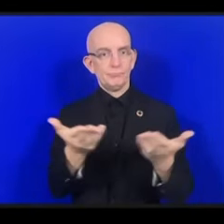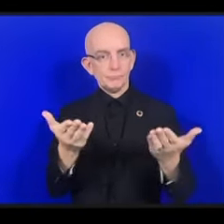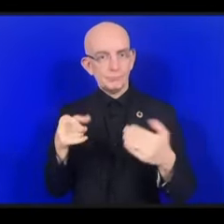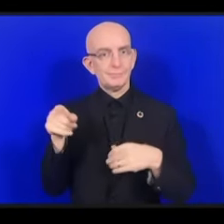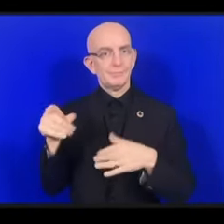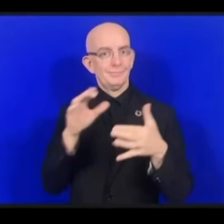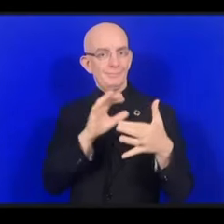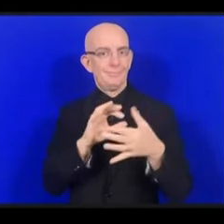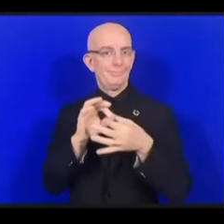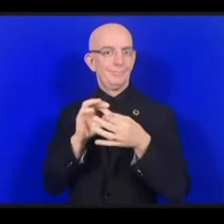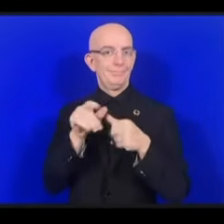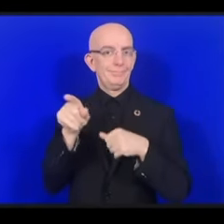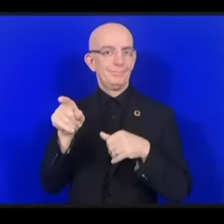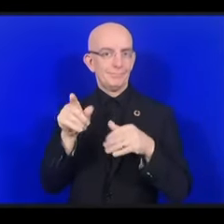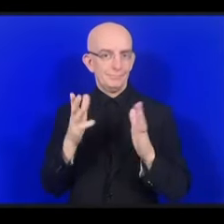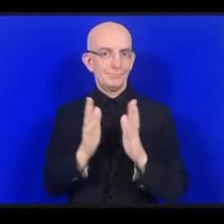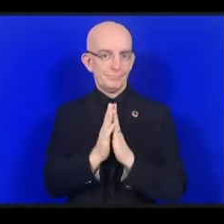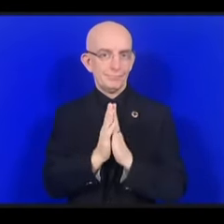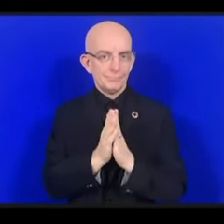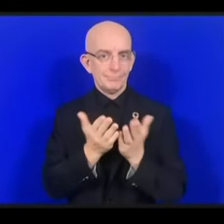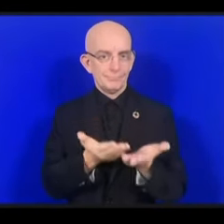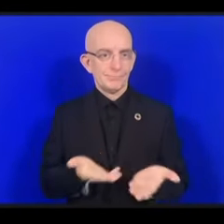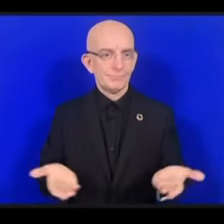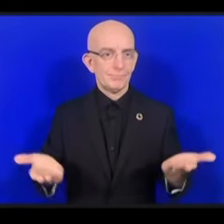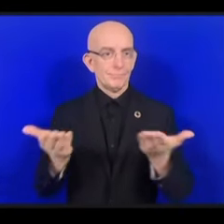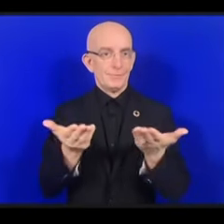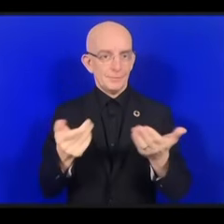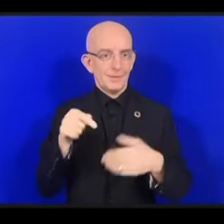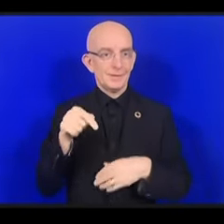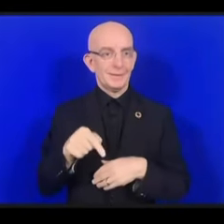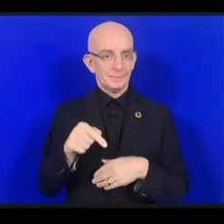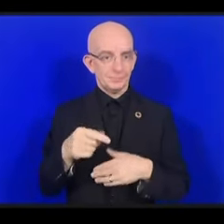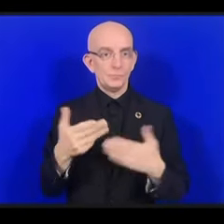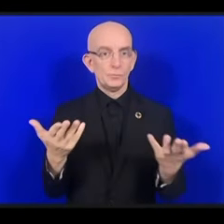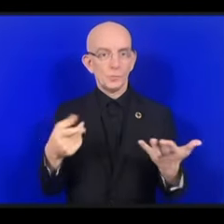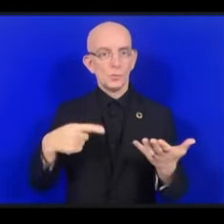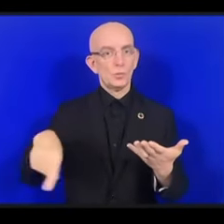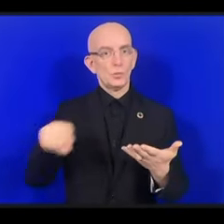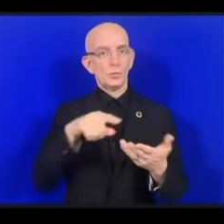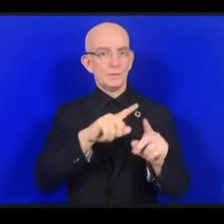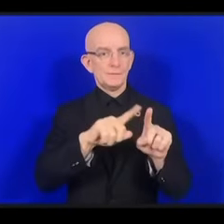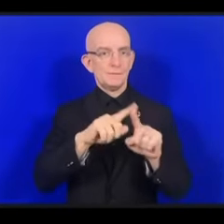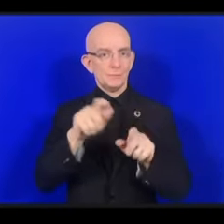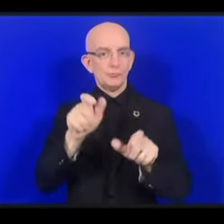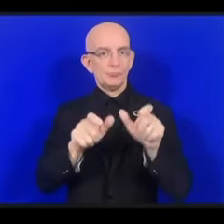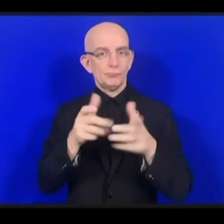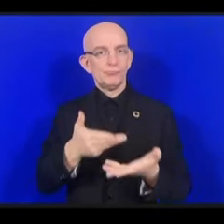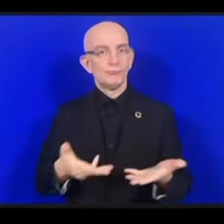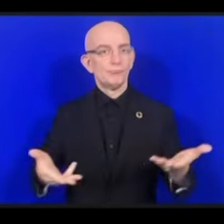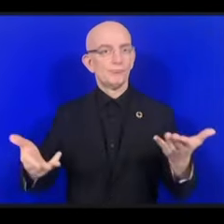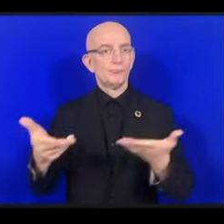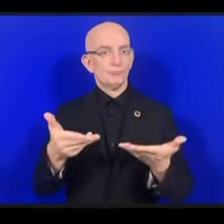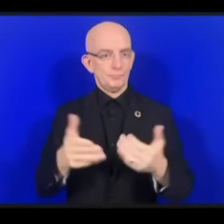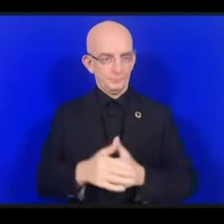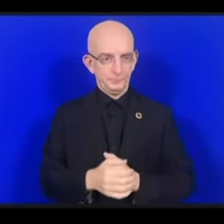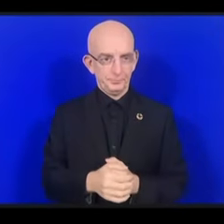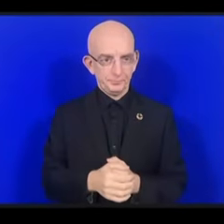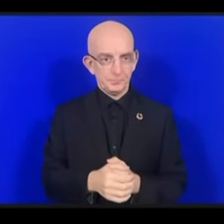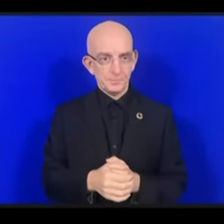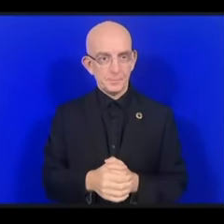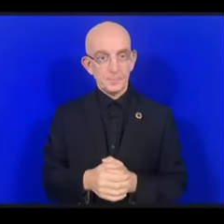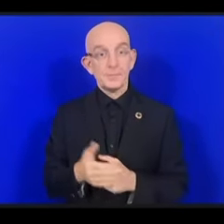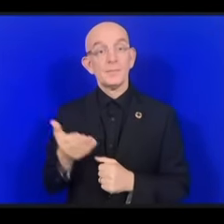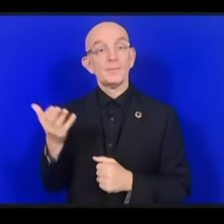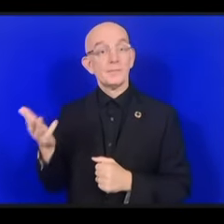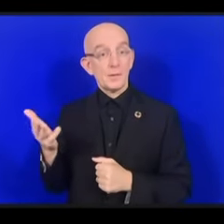contest sponsored by the Japanese Kanji Proficiency Society. Today, he will write a single